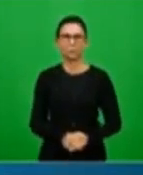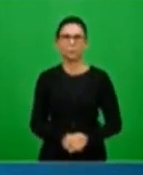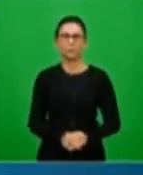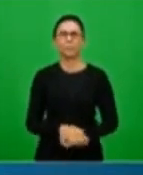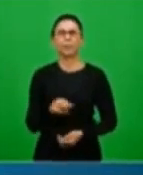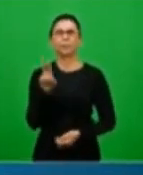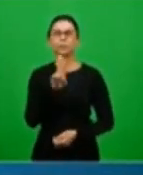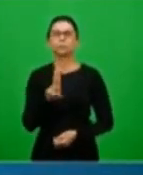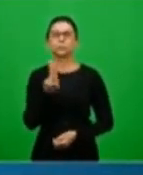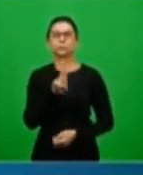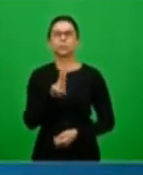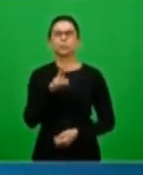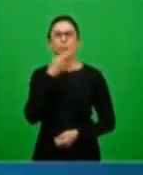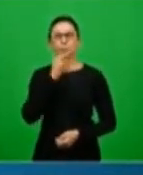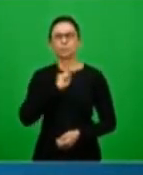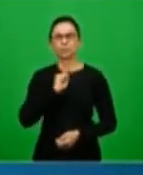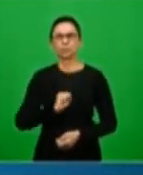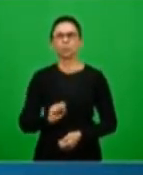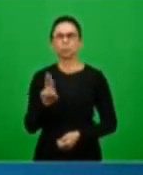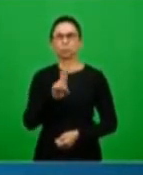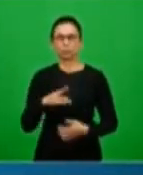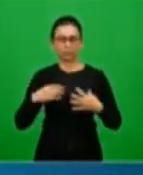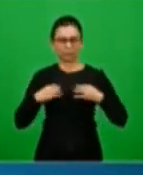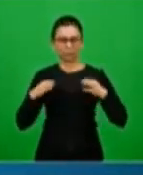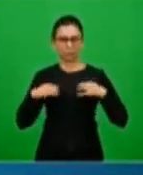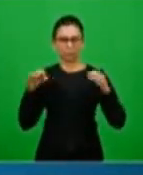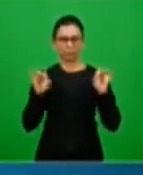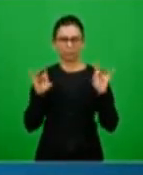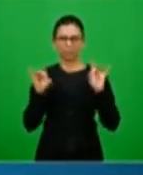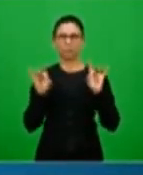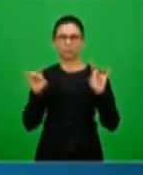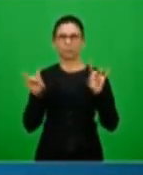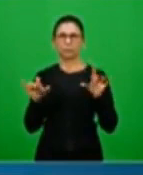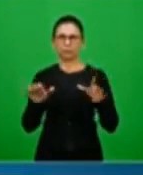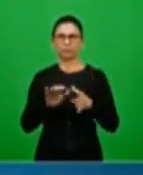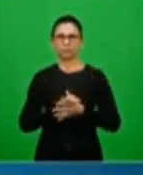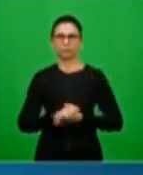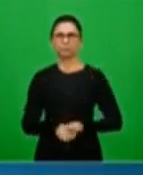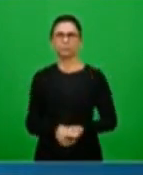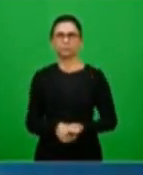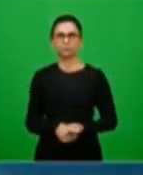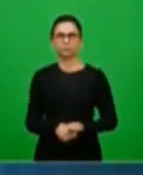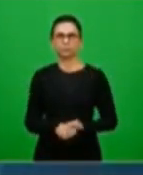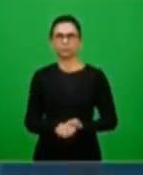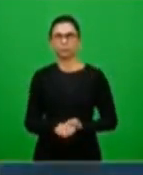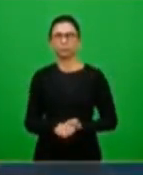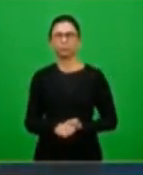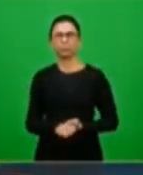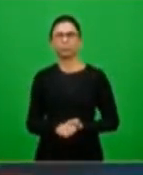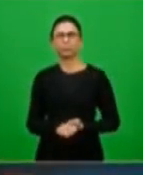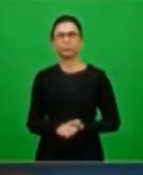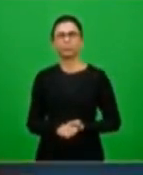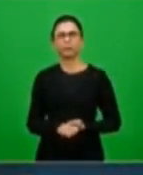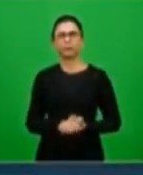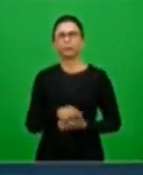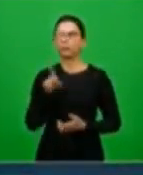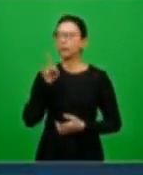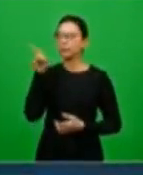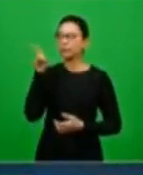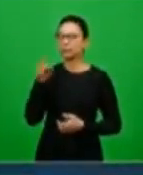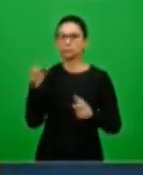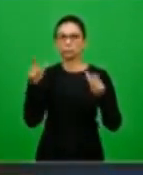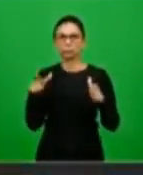The priest had a garment that was very specific when he ministered here on this first area called the Holy Place.